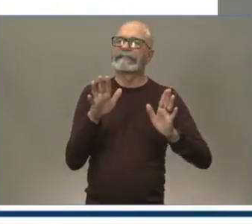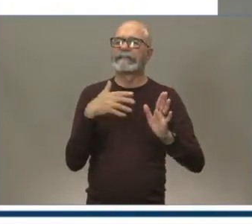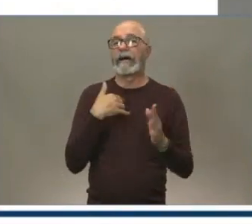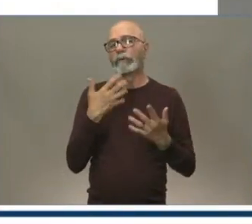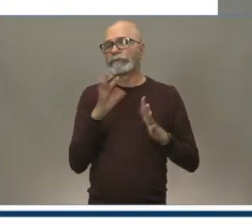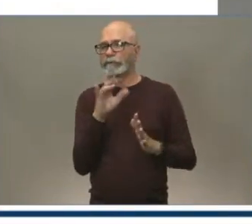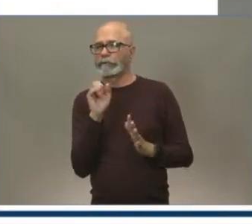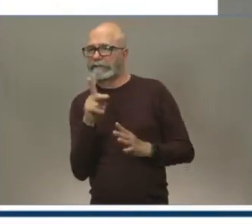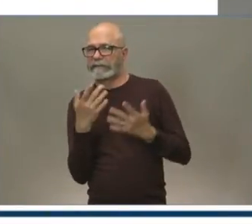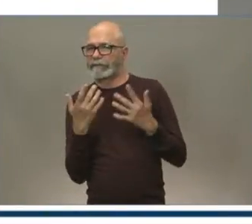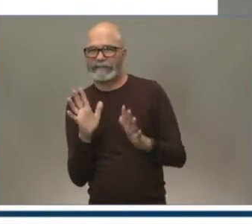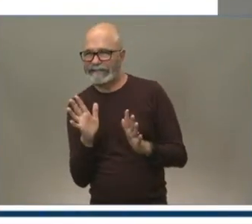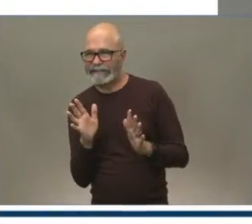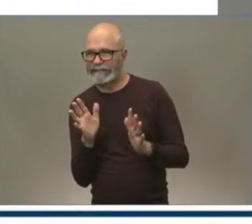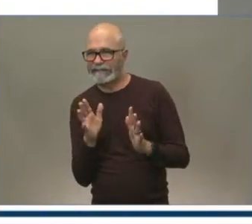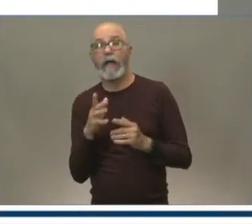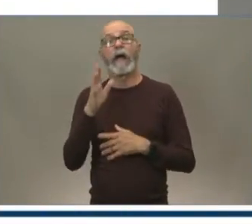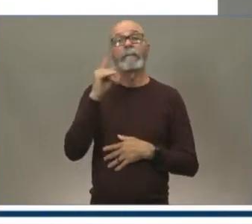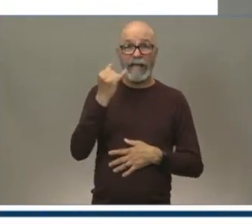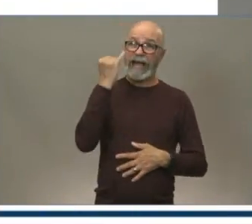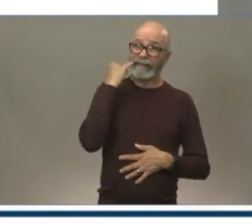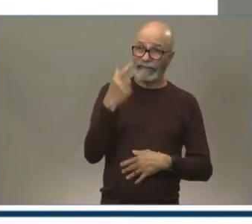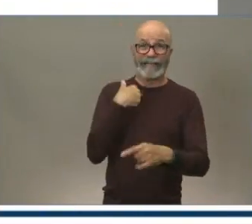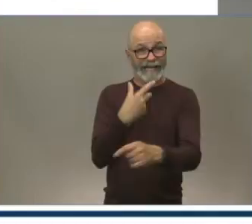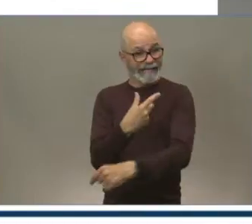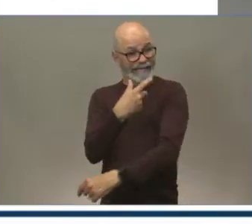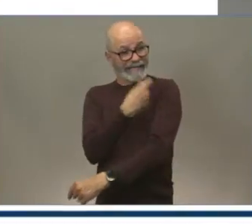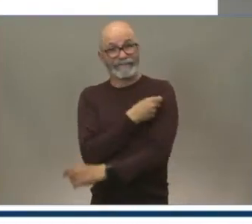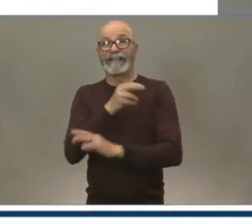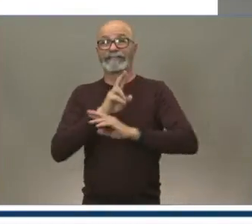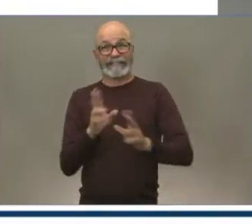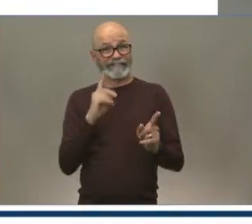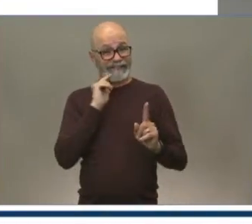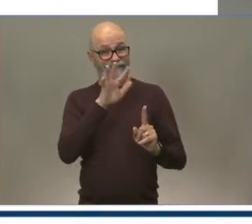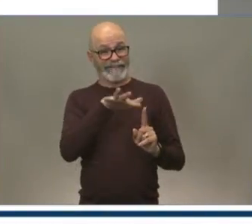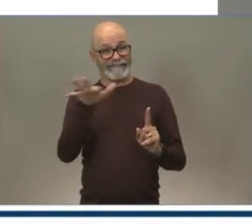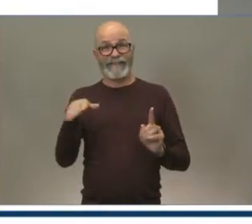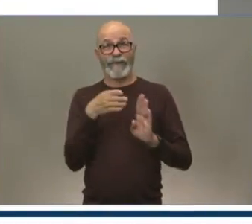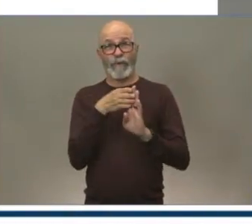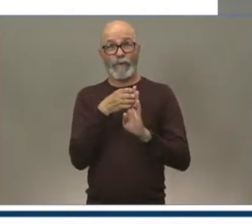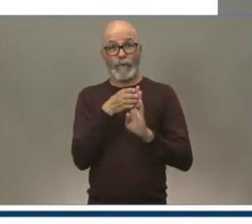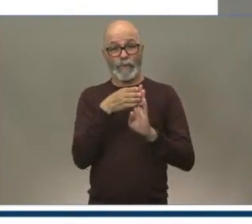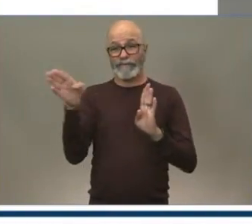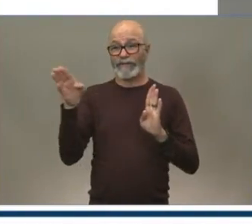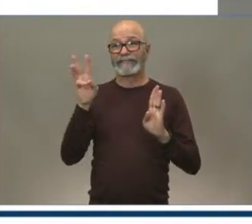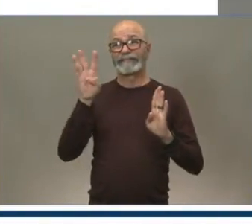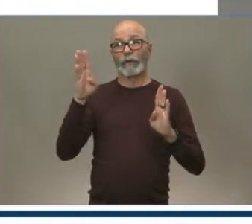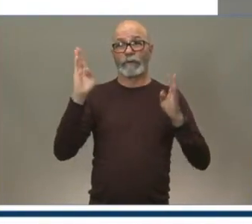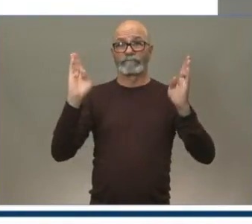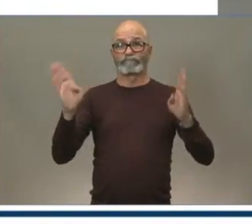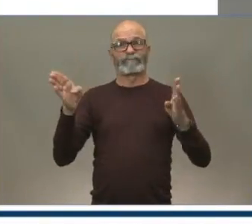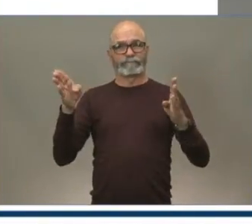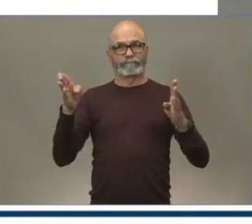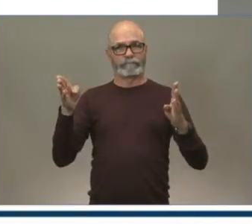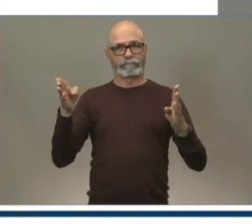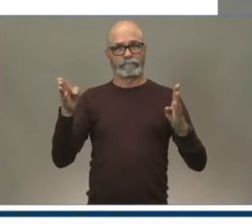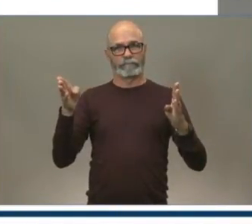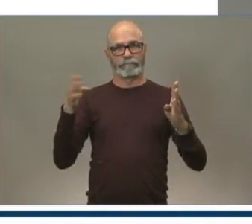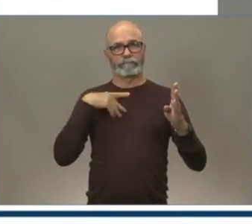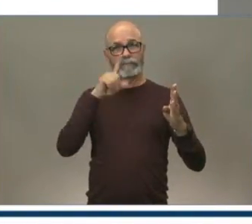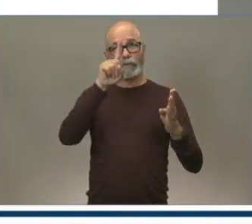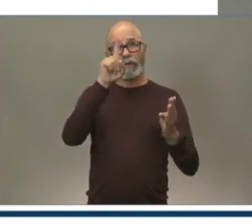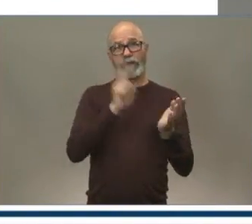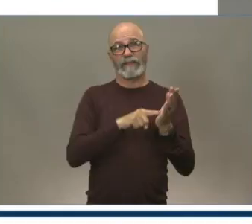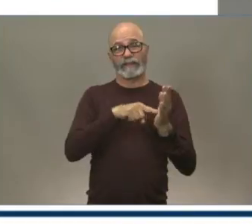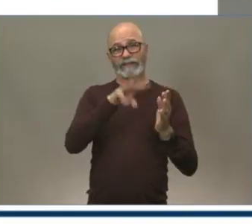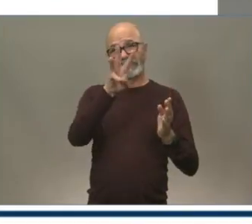we're still, that vaccine is still there for Nova Scotians 55 to 64-year-olds if they want. We had 1,600 people make an appointment for